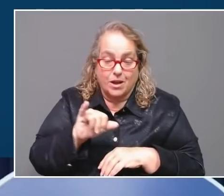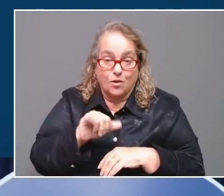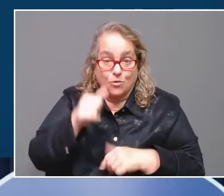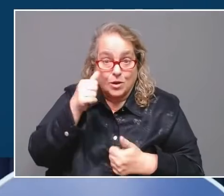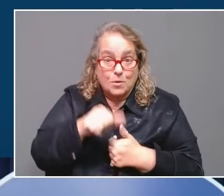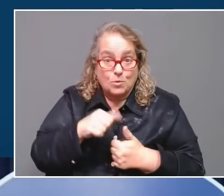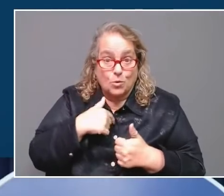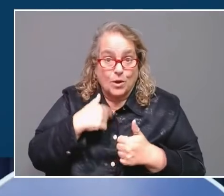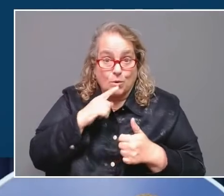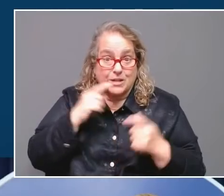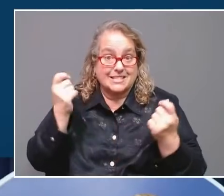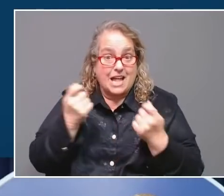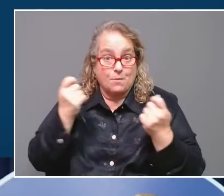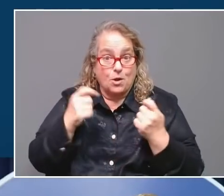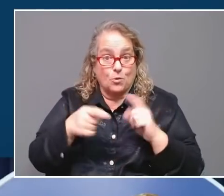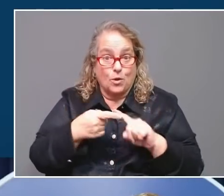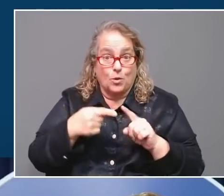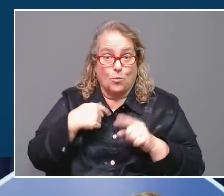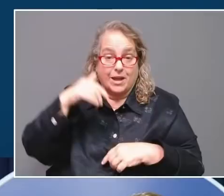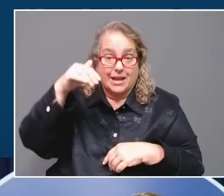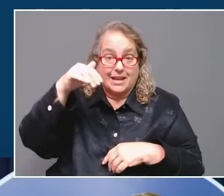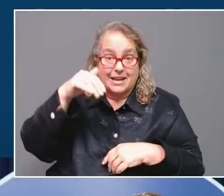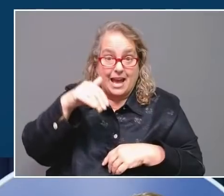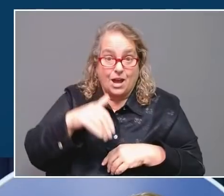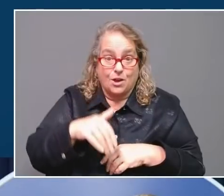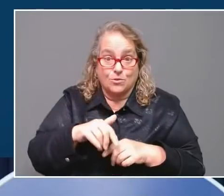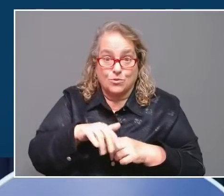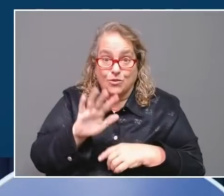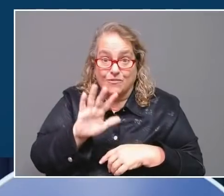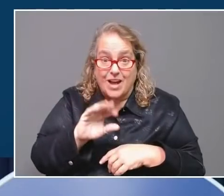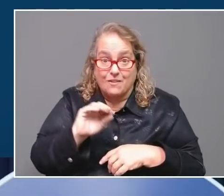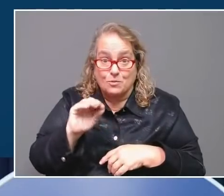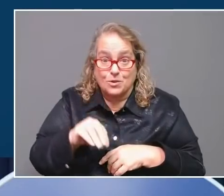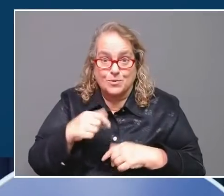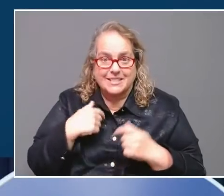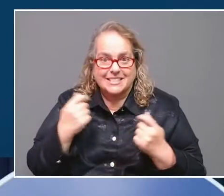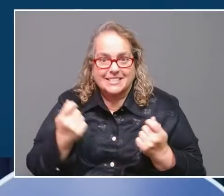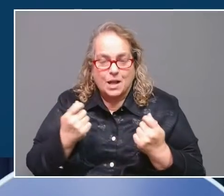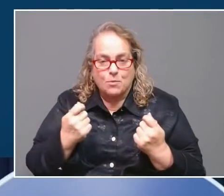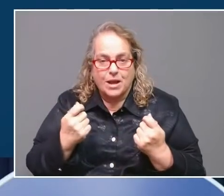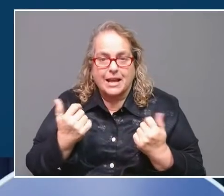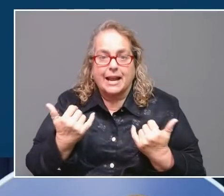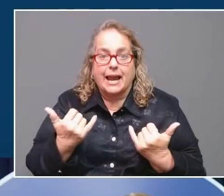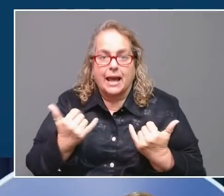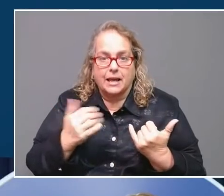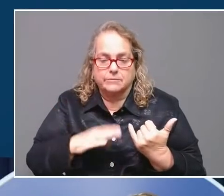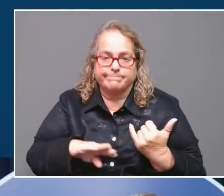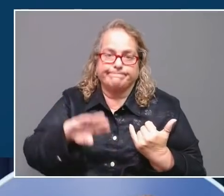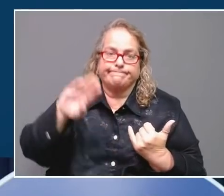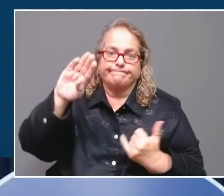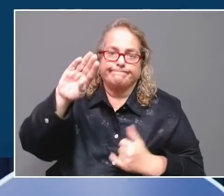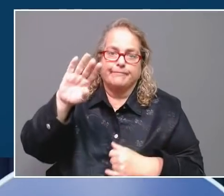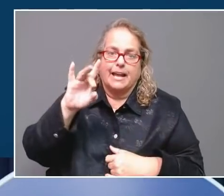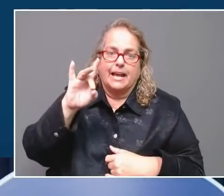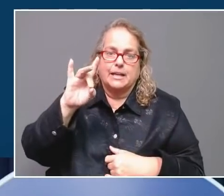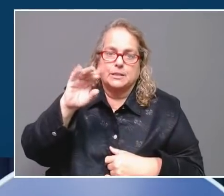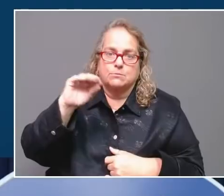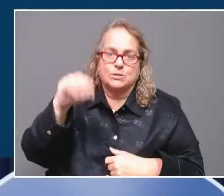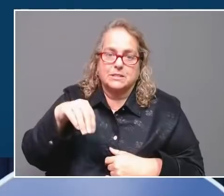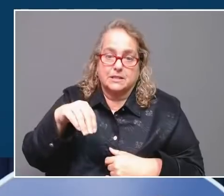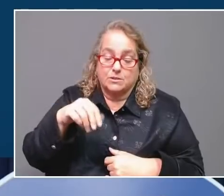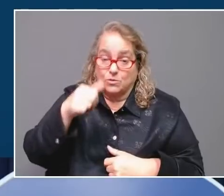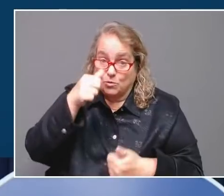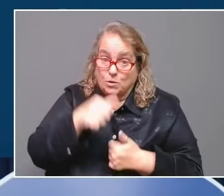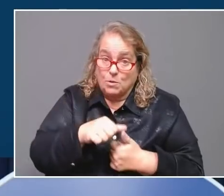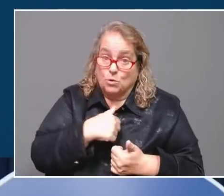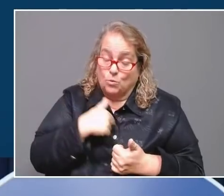had finally gotten down to about 5%, and we were already on the increase. Now, we have been talking